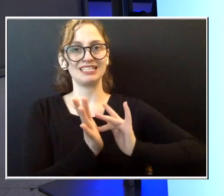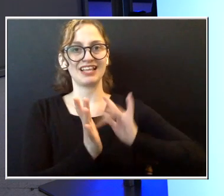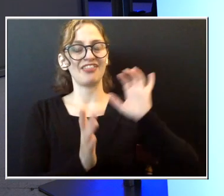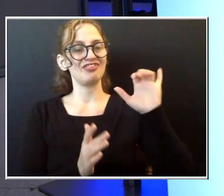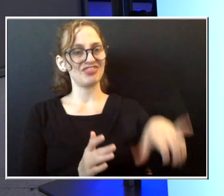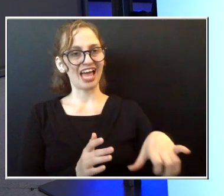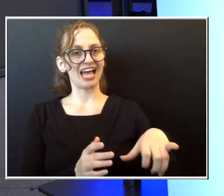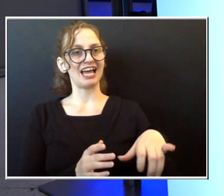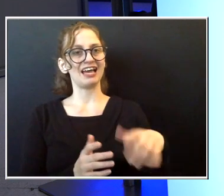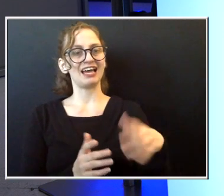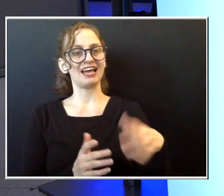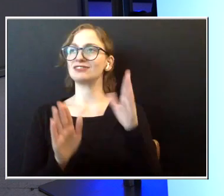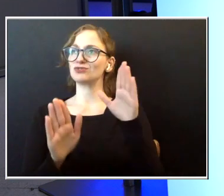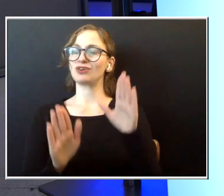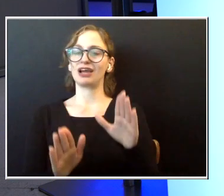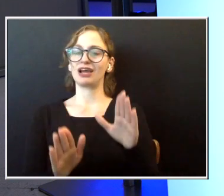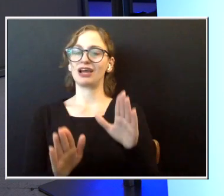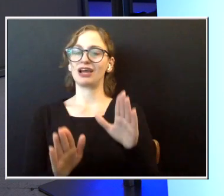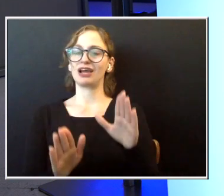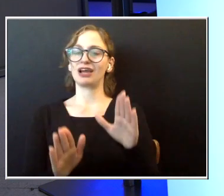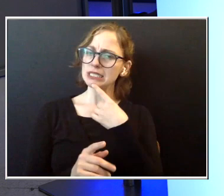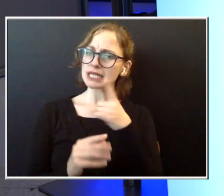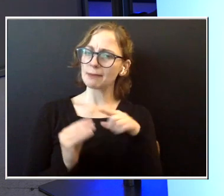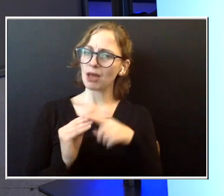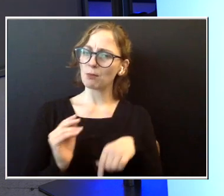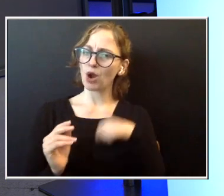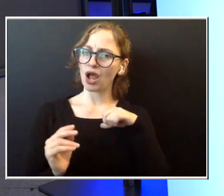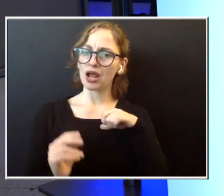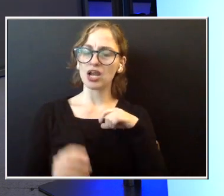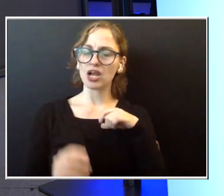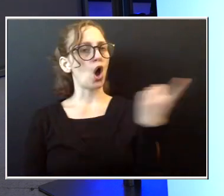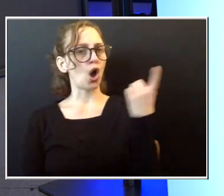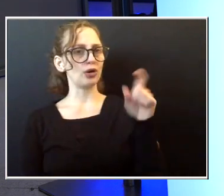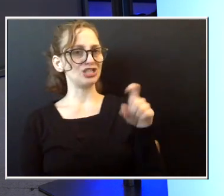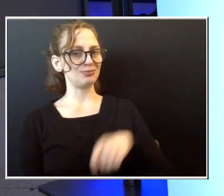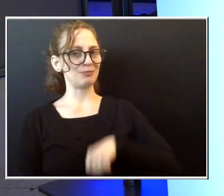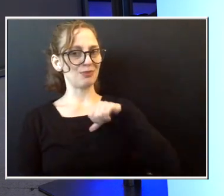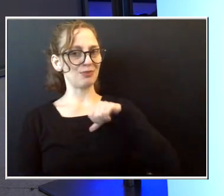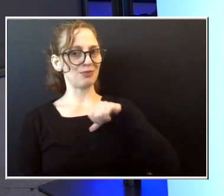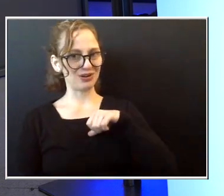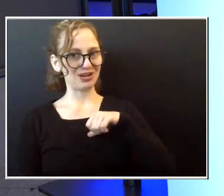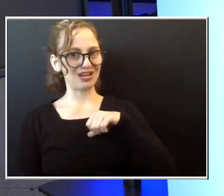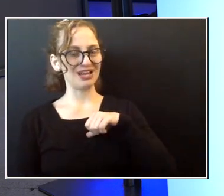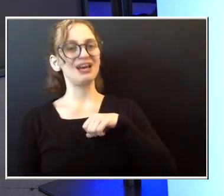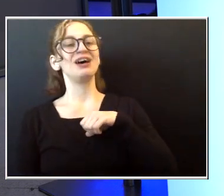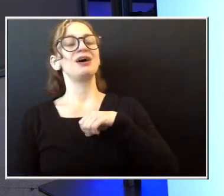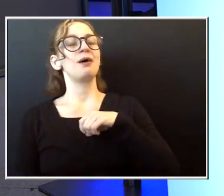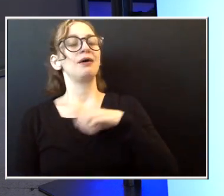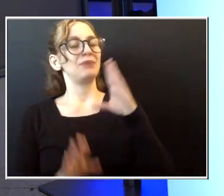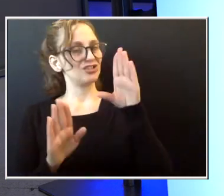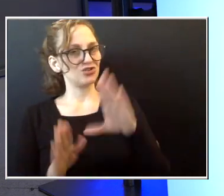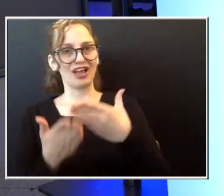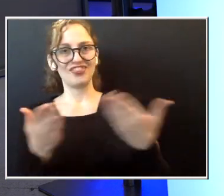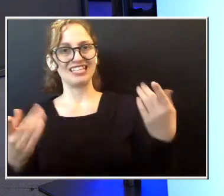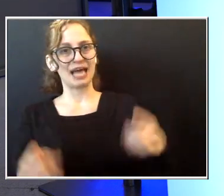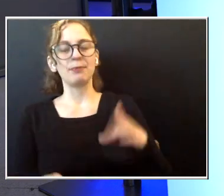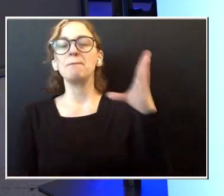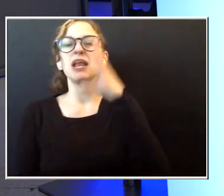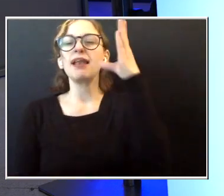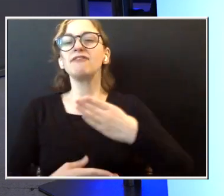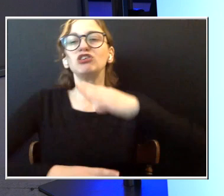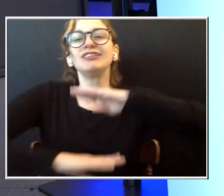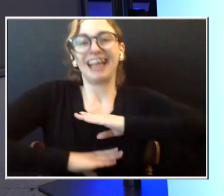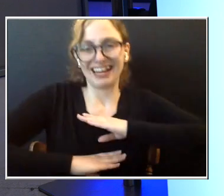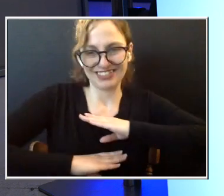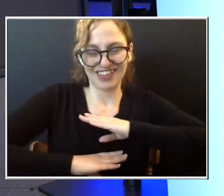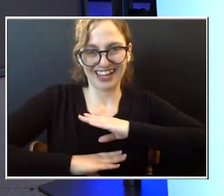being proud? We'll always be proud, because great things happen, but never satisfied. We can always do a little bit more. Yeah. Make sure all these people